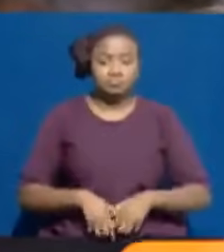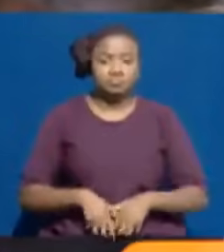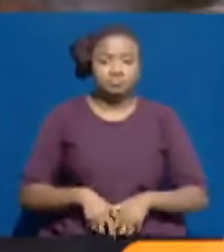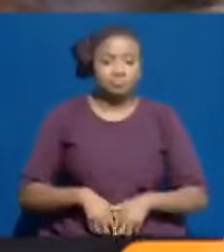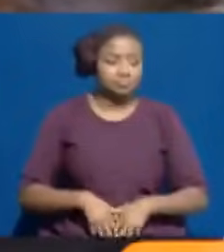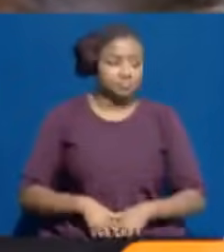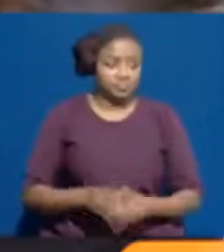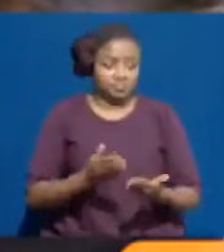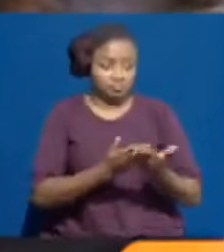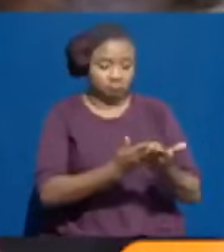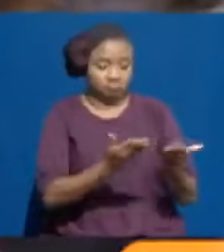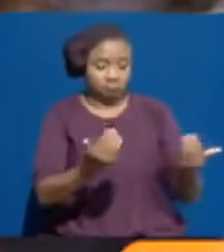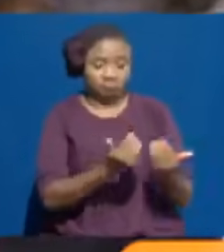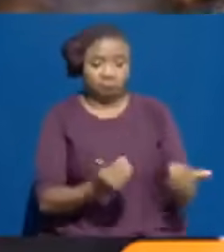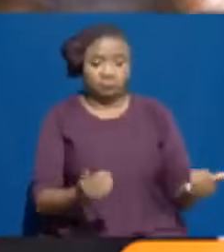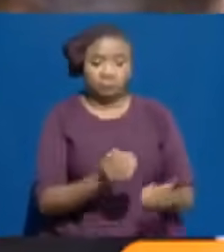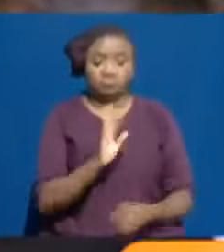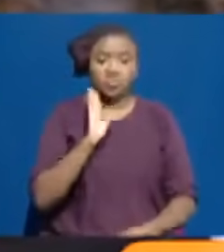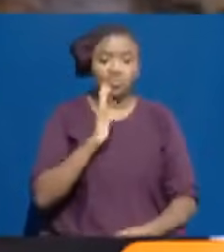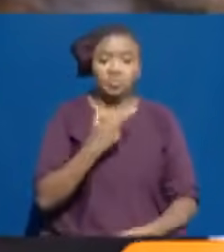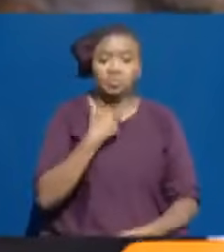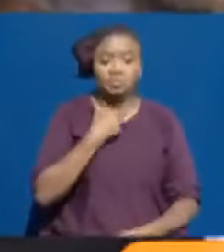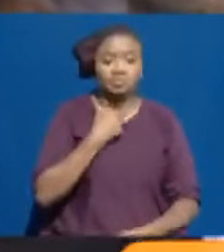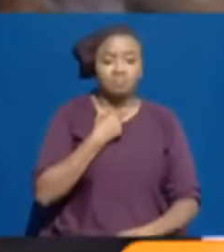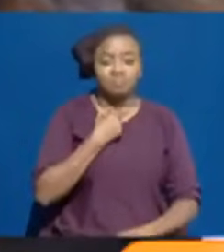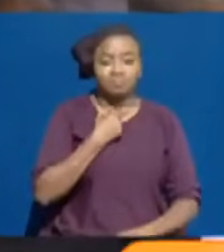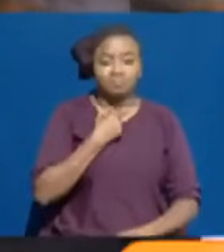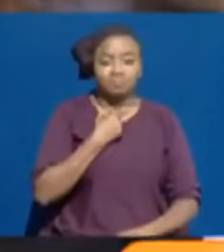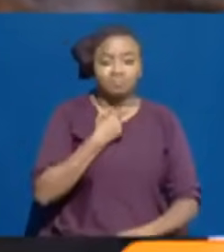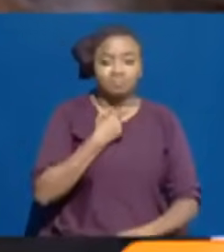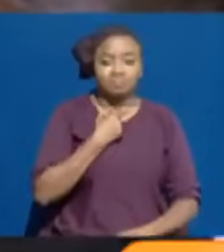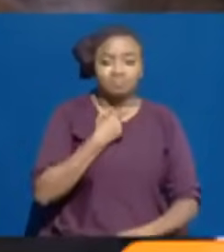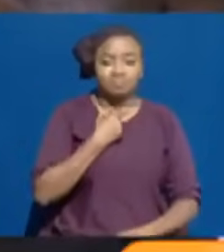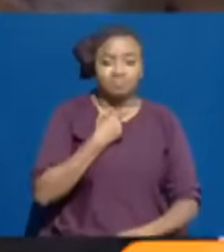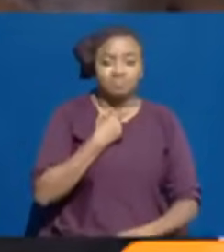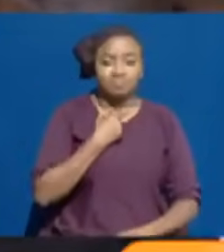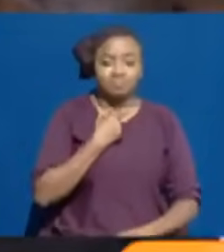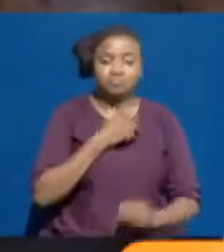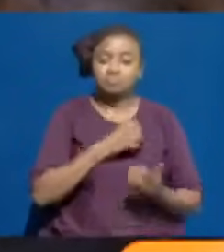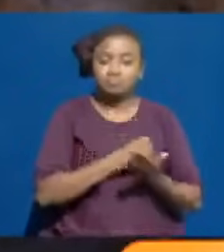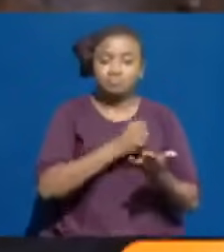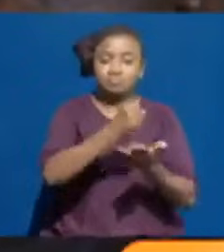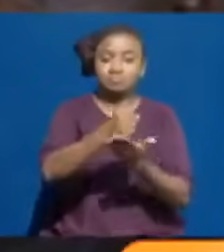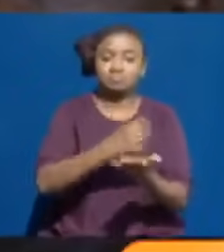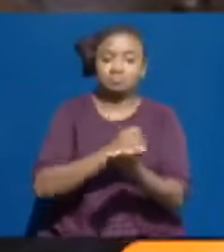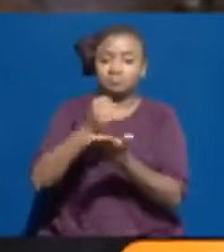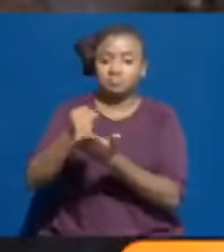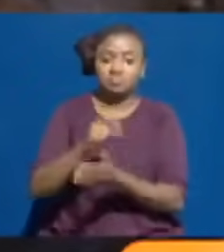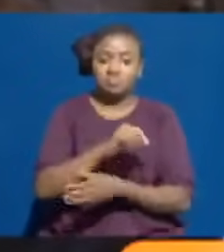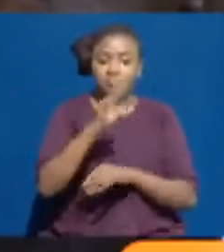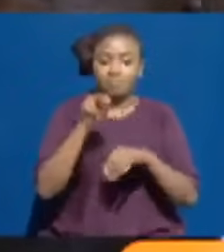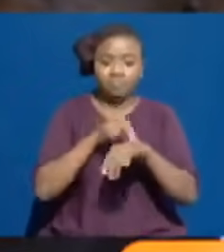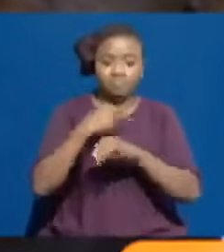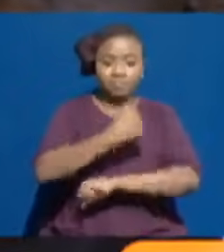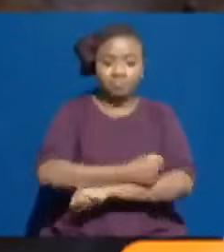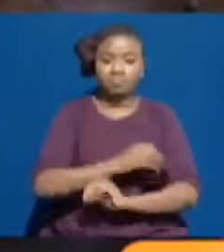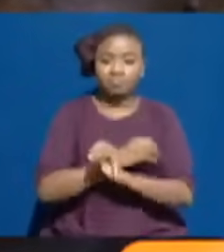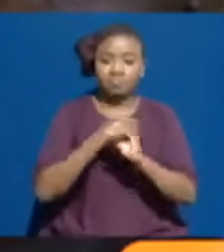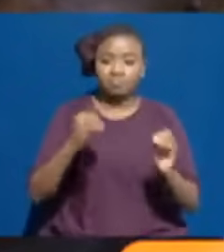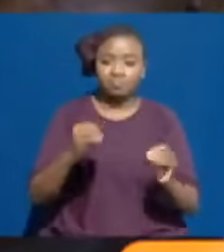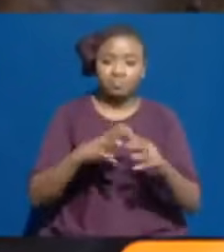These kids will not be among the students who are being considered to be placed on national schools,